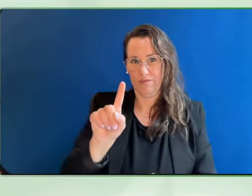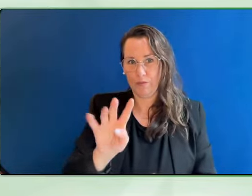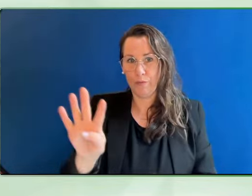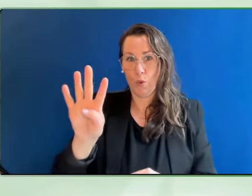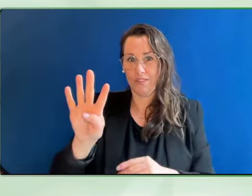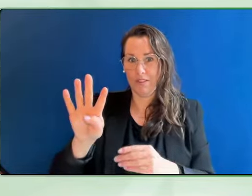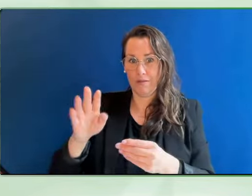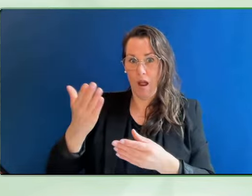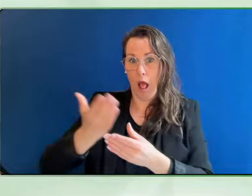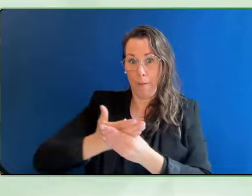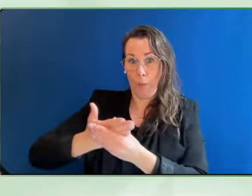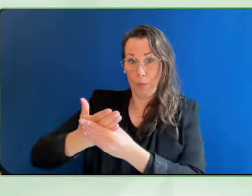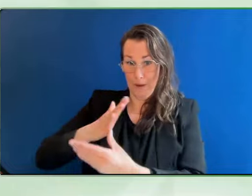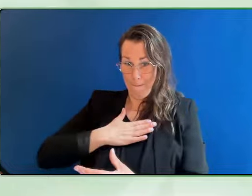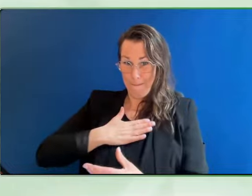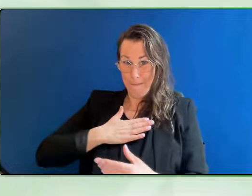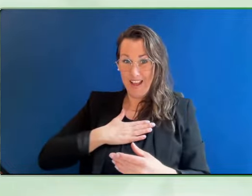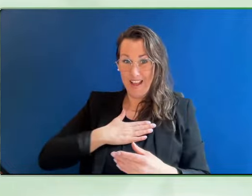Wow.